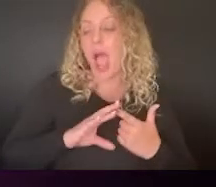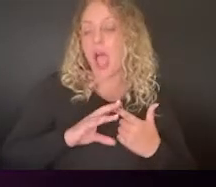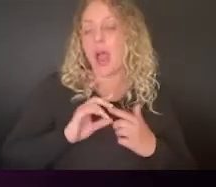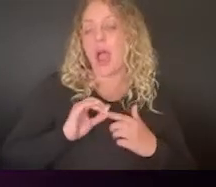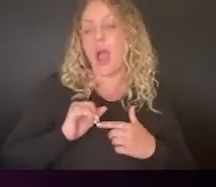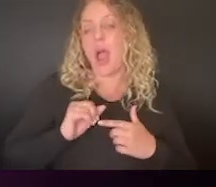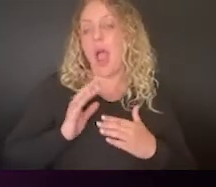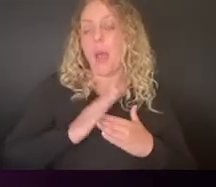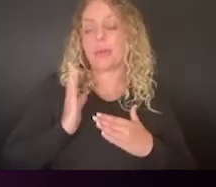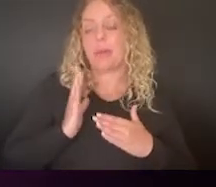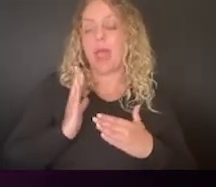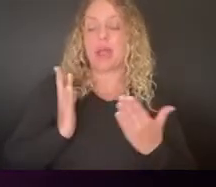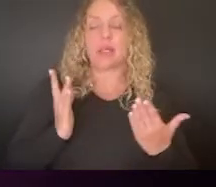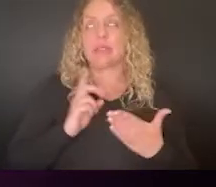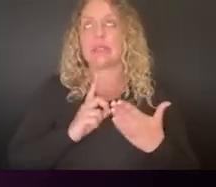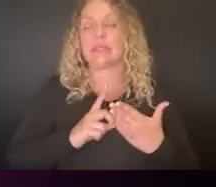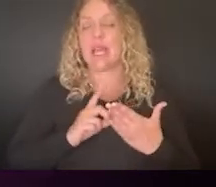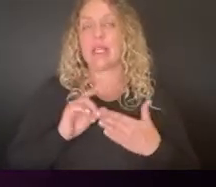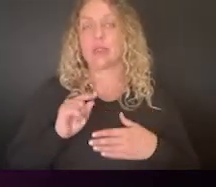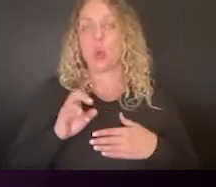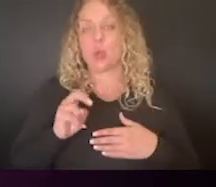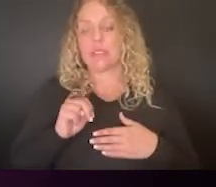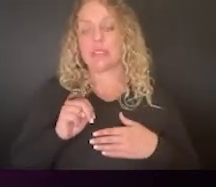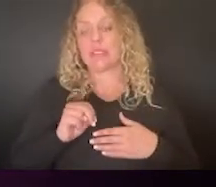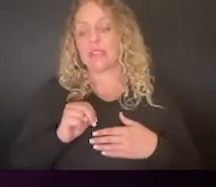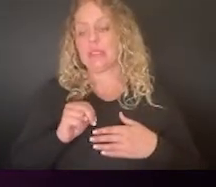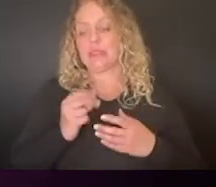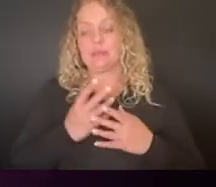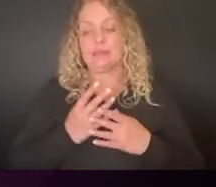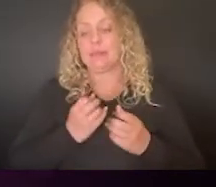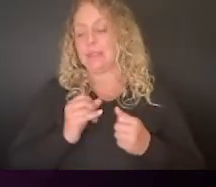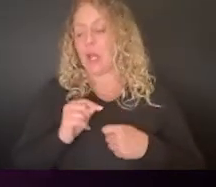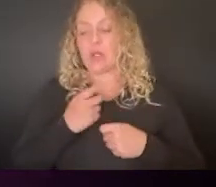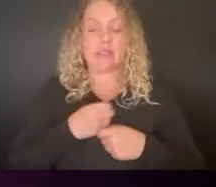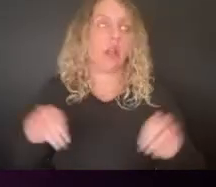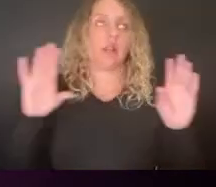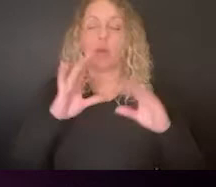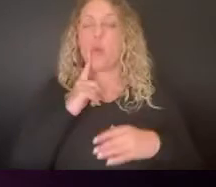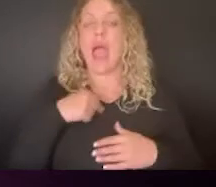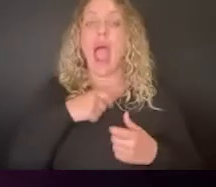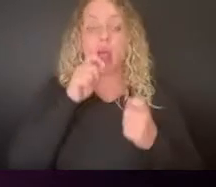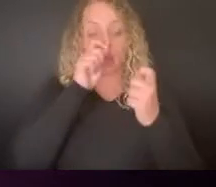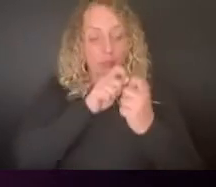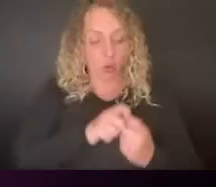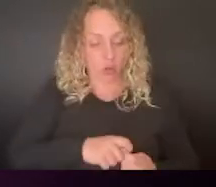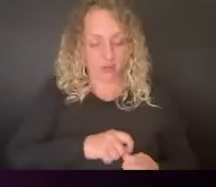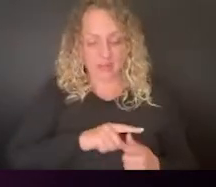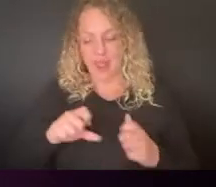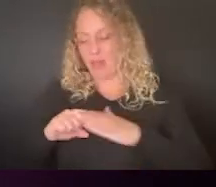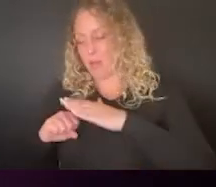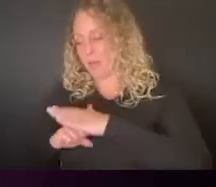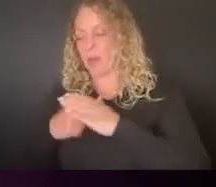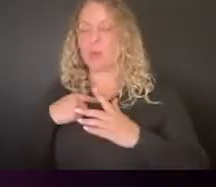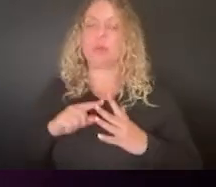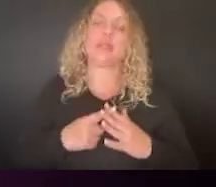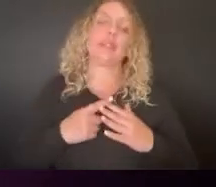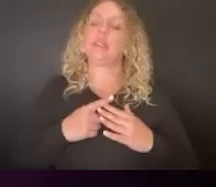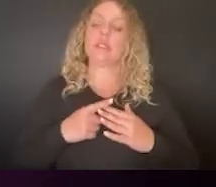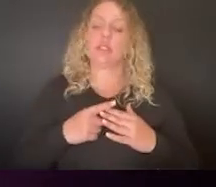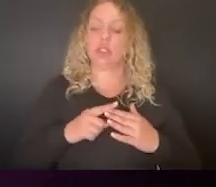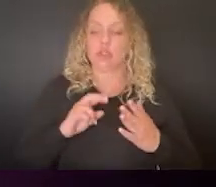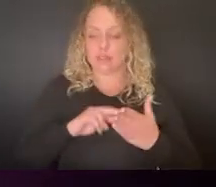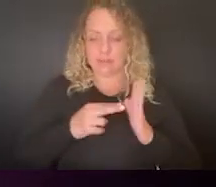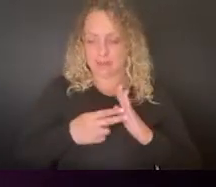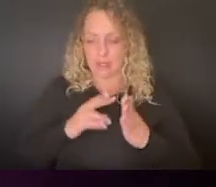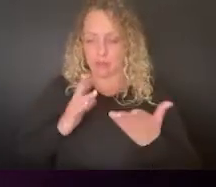design systems. We didn't have fonts set up, icons optimized, design tokens